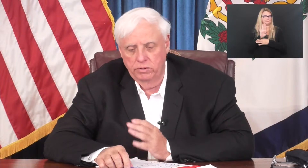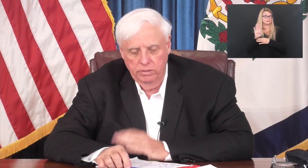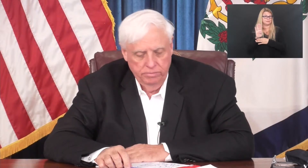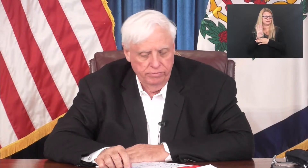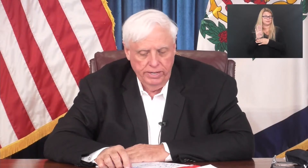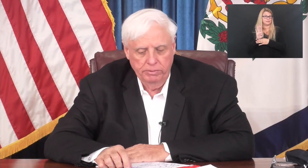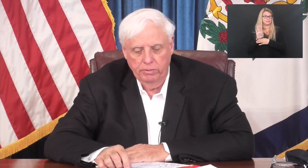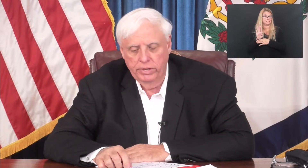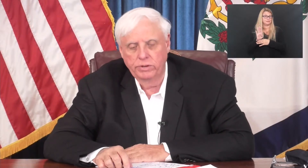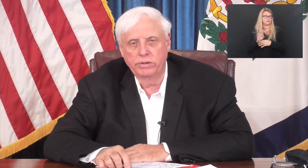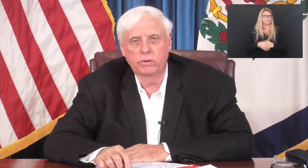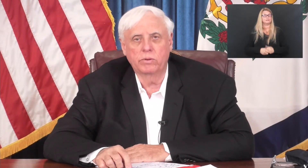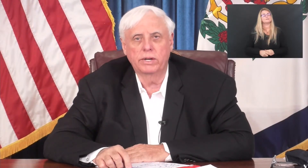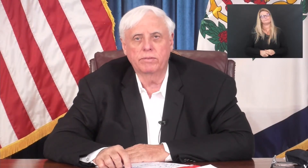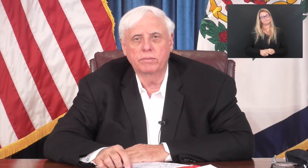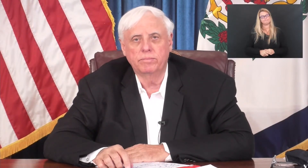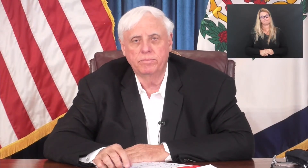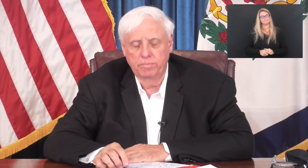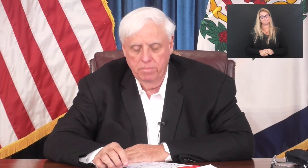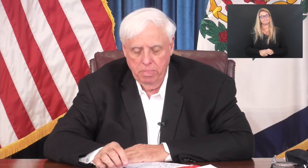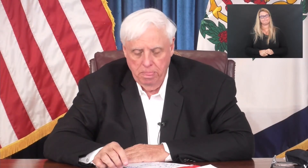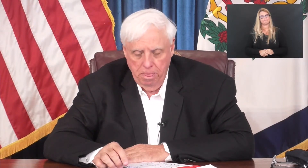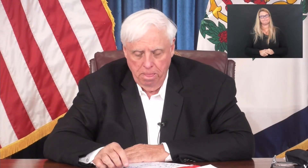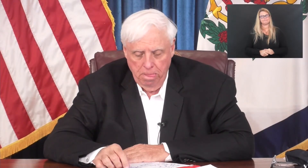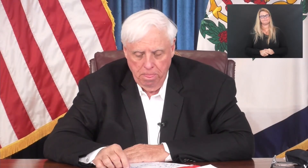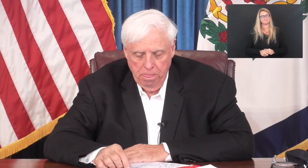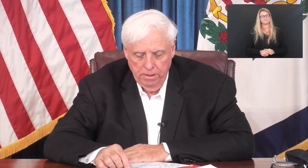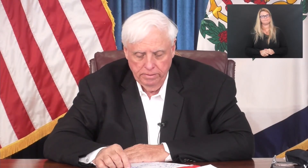come to a family reunion or whatever.